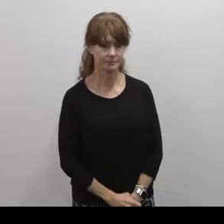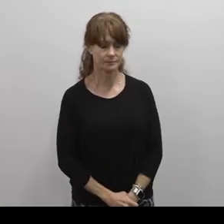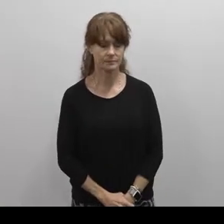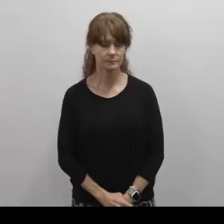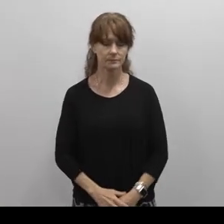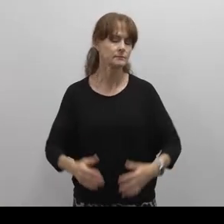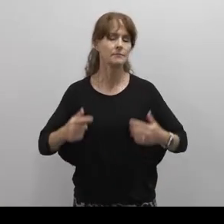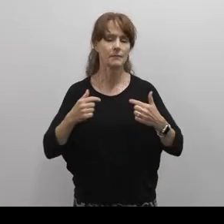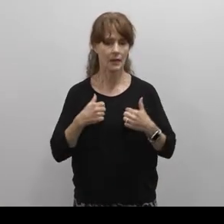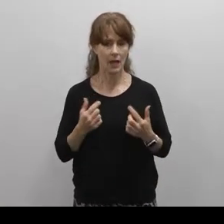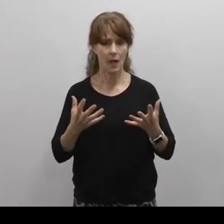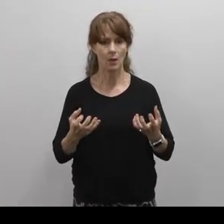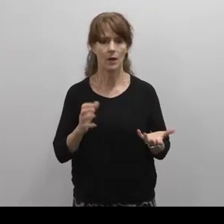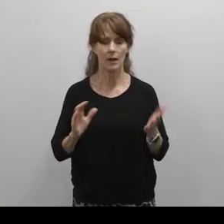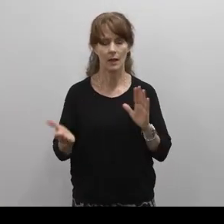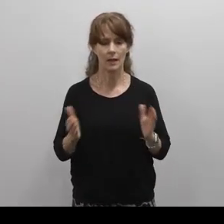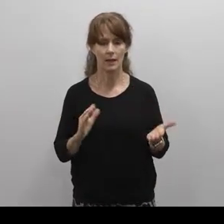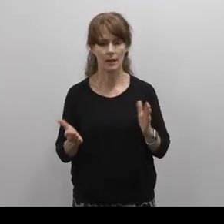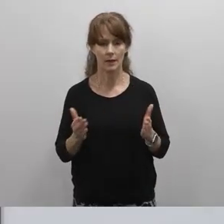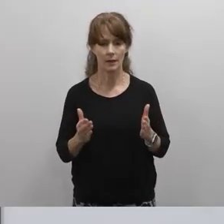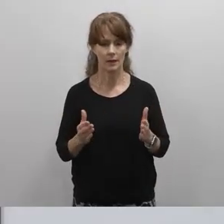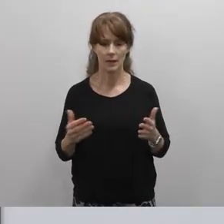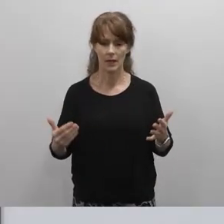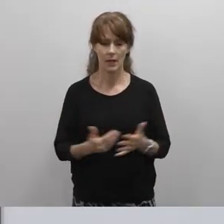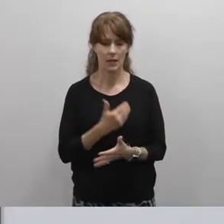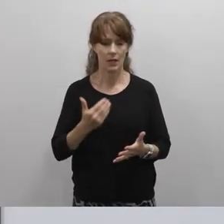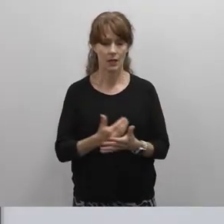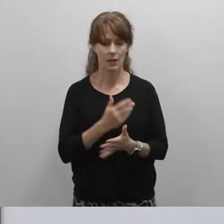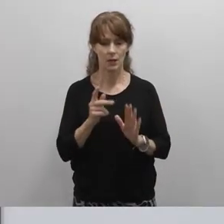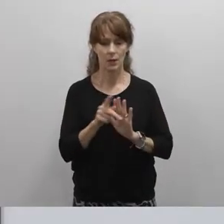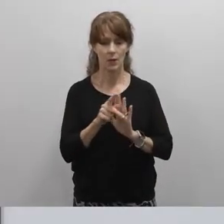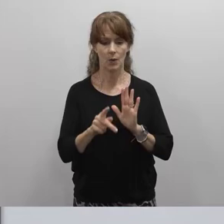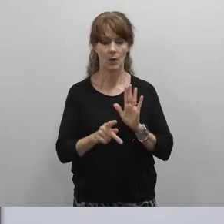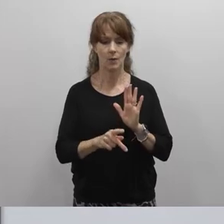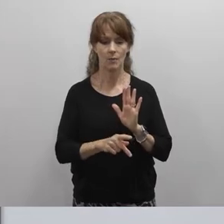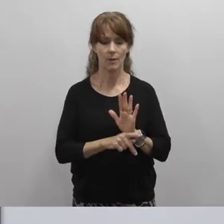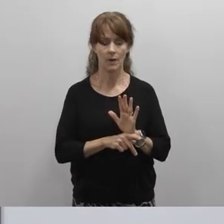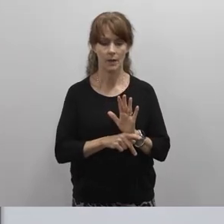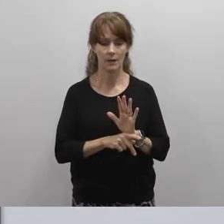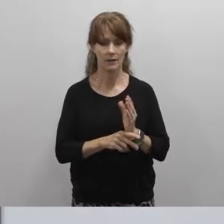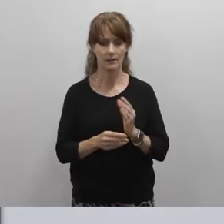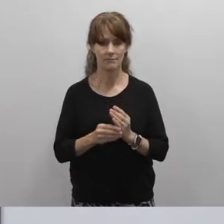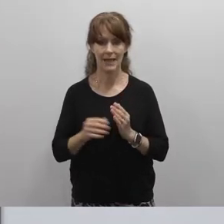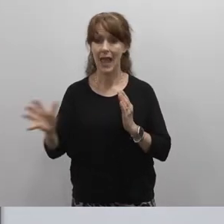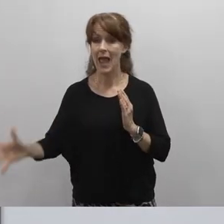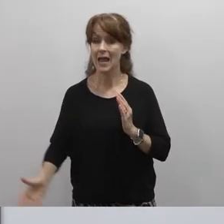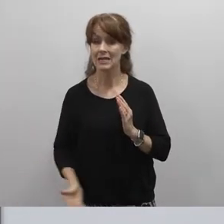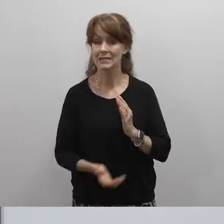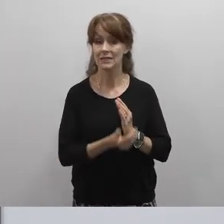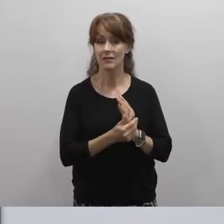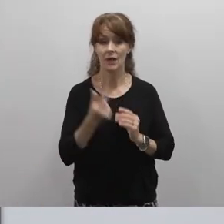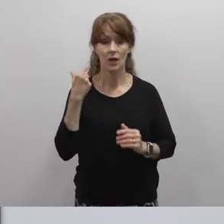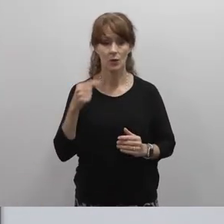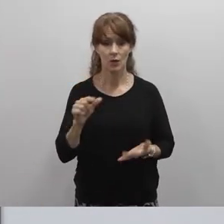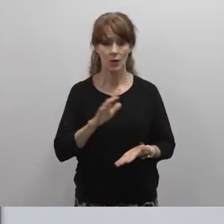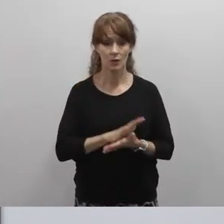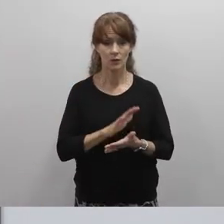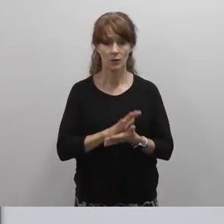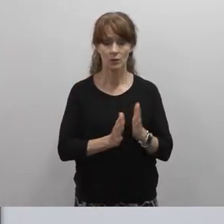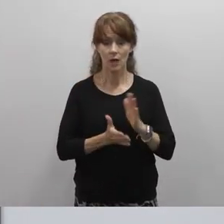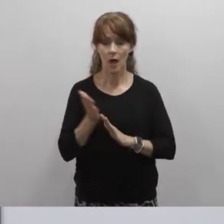So I do want to kind of go in. This is a brand new policy that is an extension of the Green School Operations